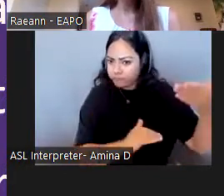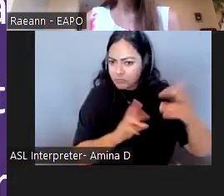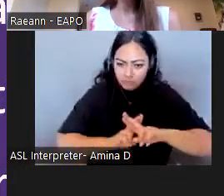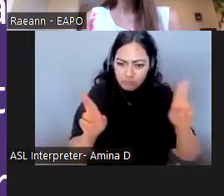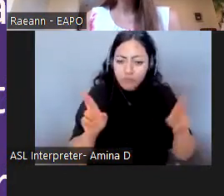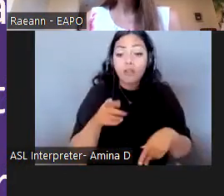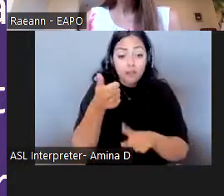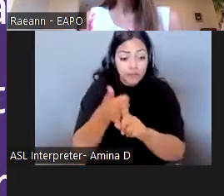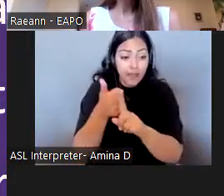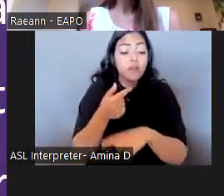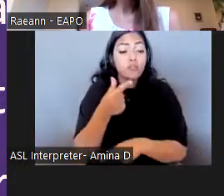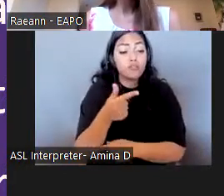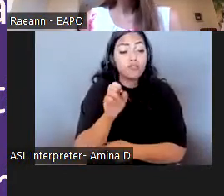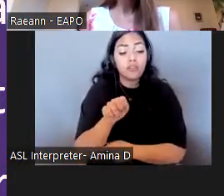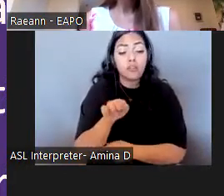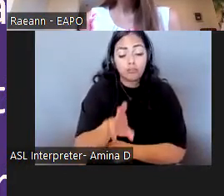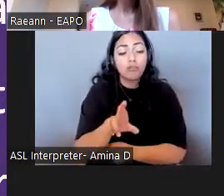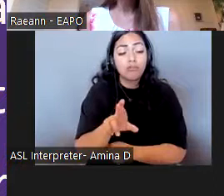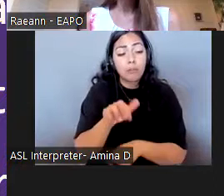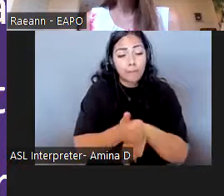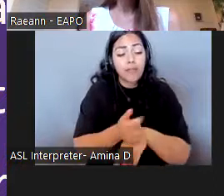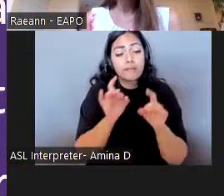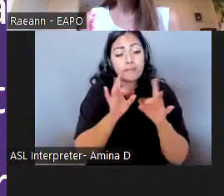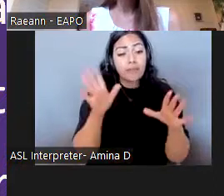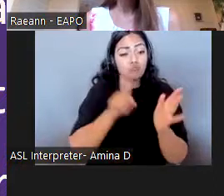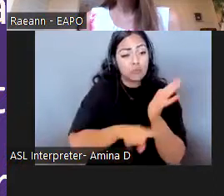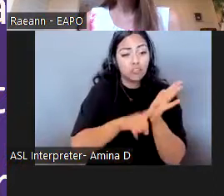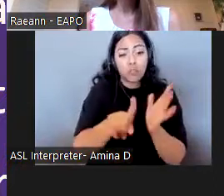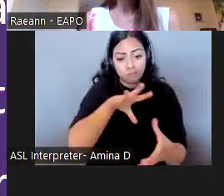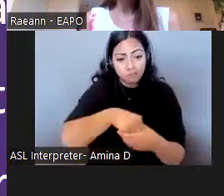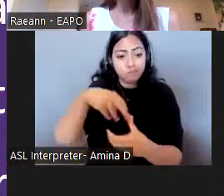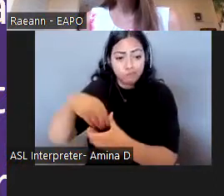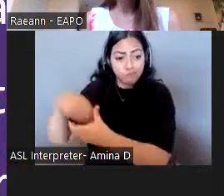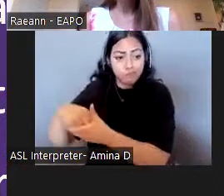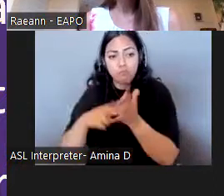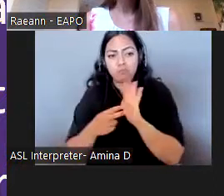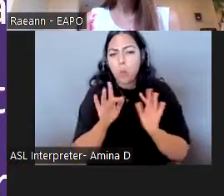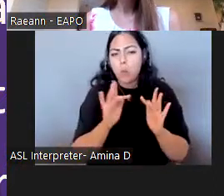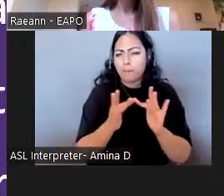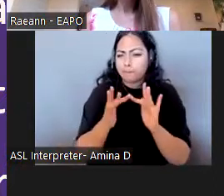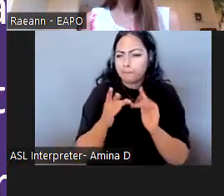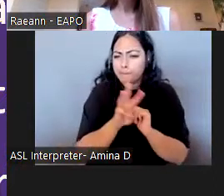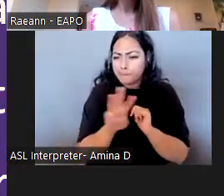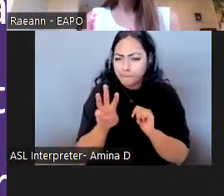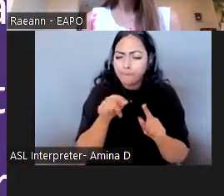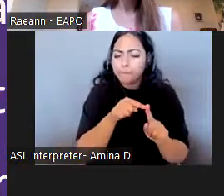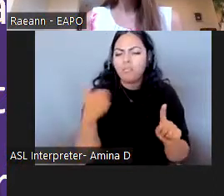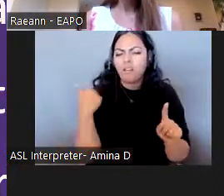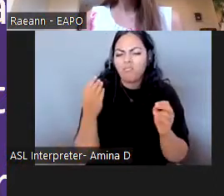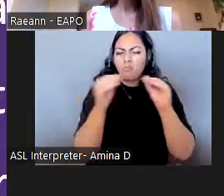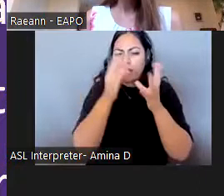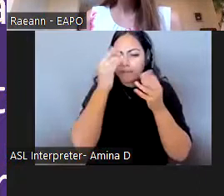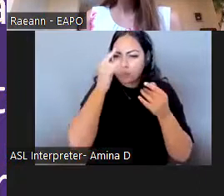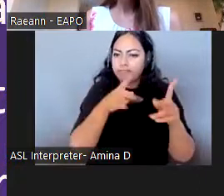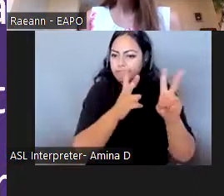to people as well. So the website has quite a few resources available for people to download. The links that we